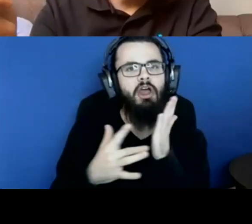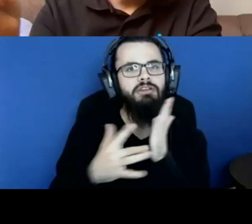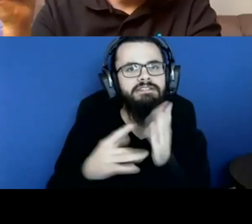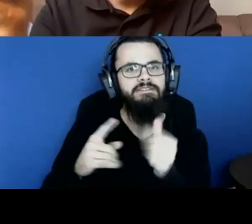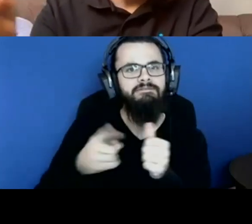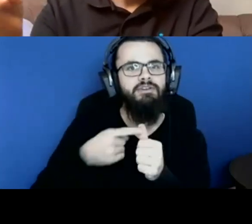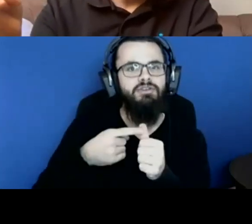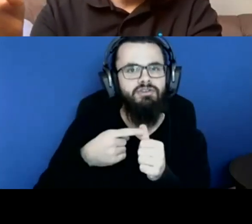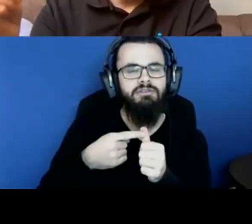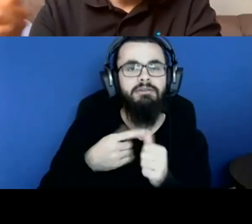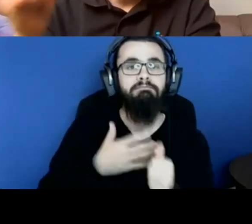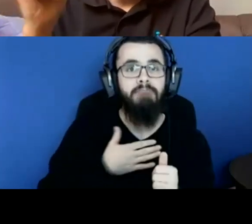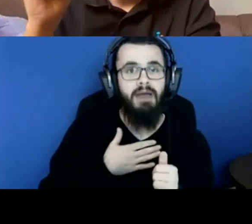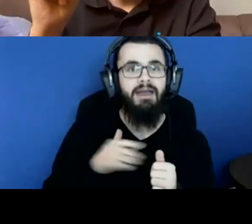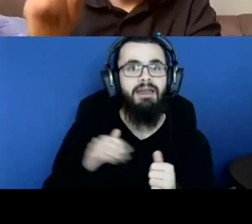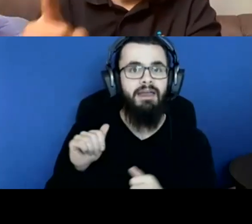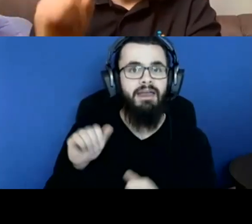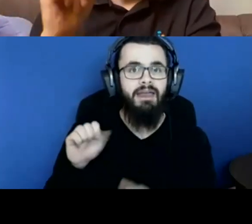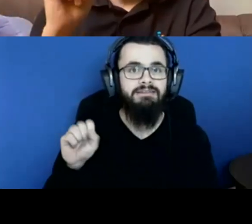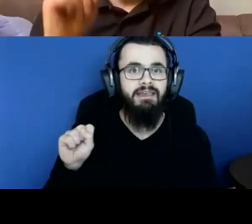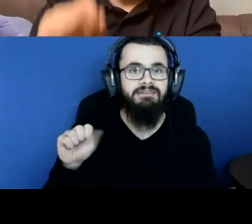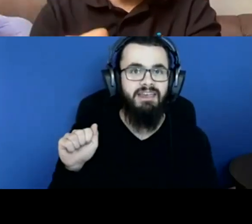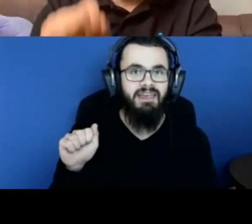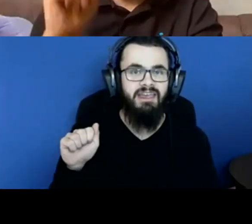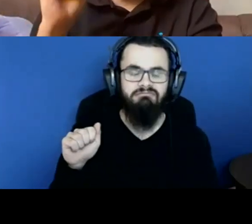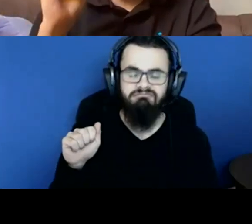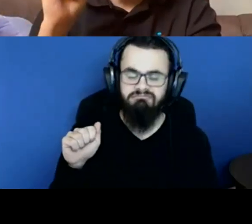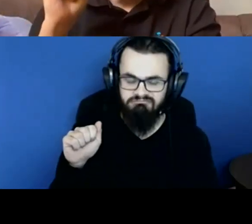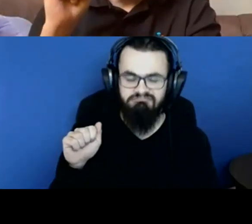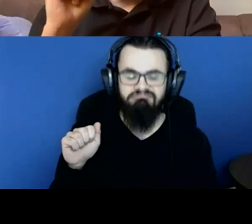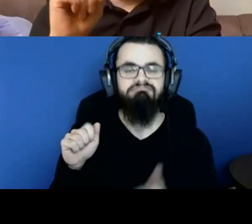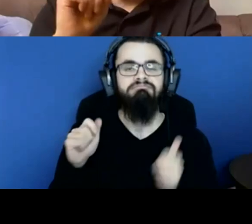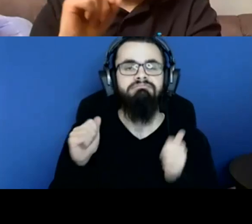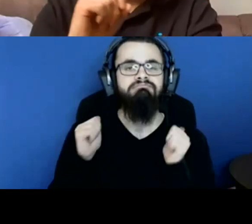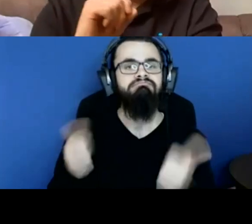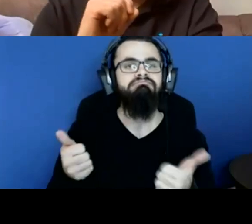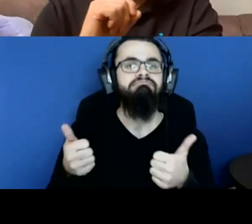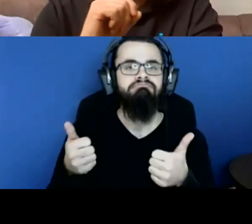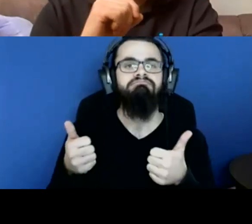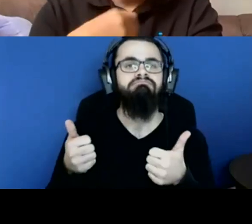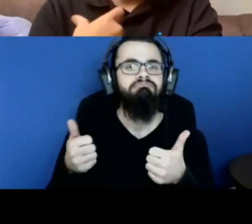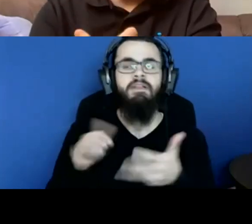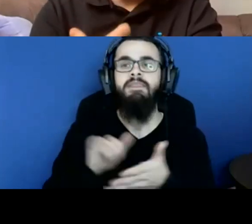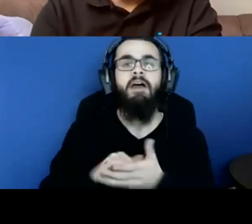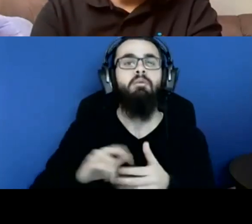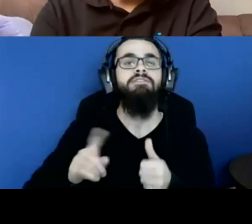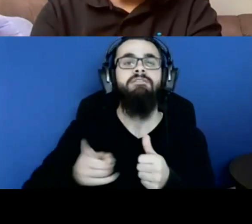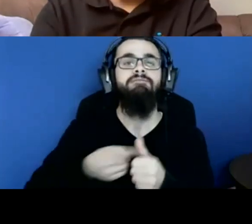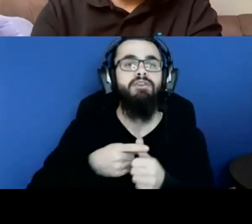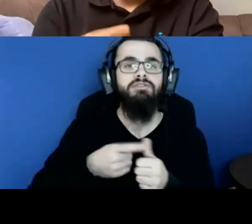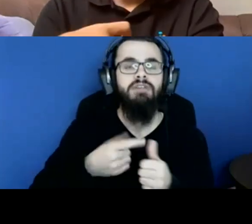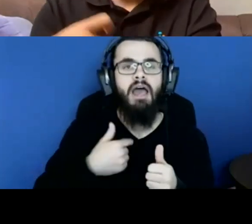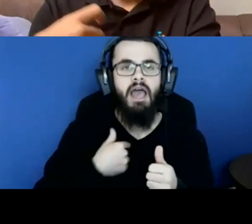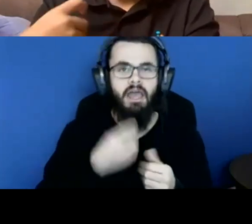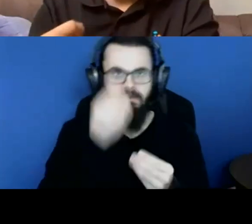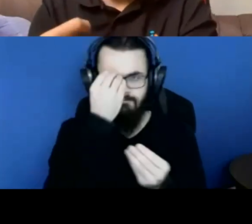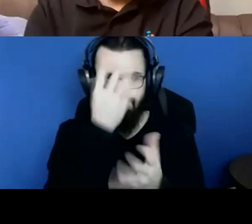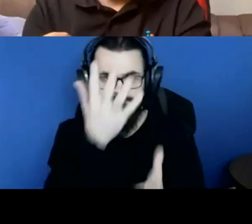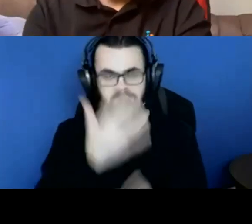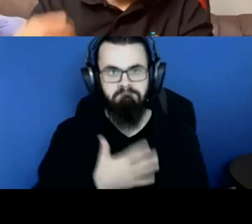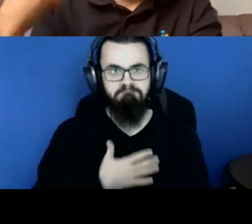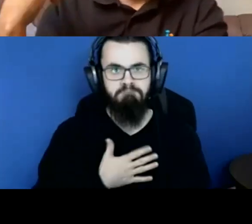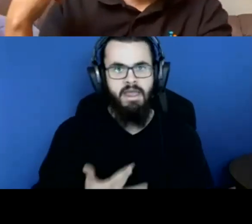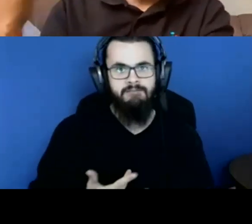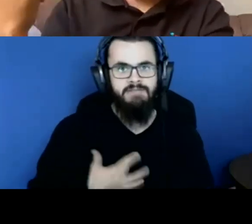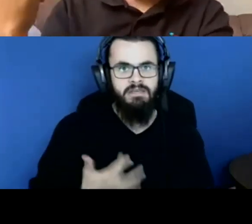SSA did it. Because that was the first thing after I said what I felt, and I didn't want